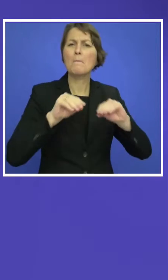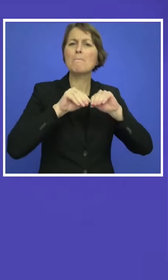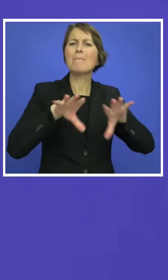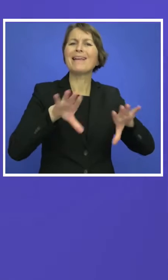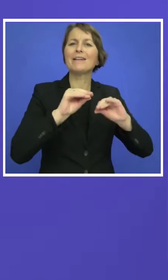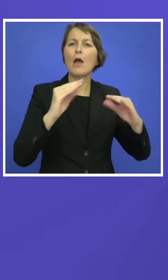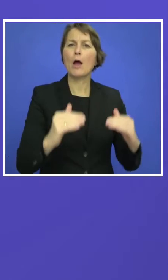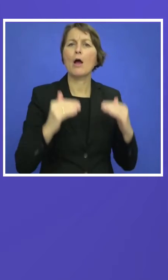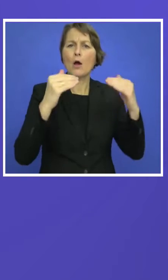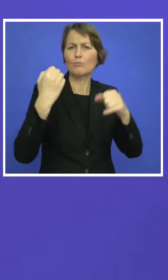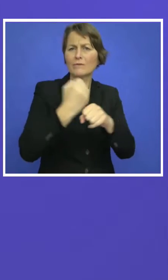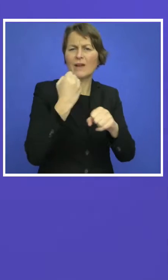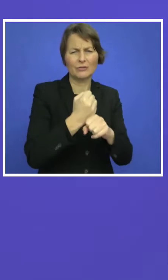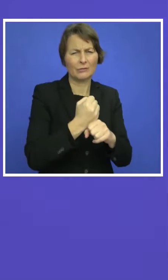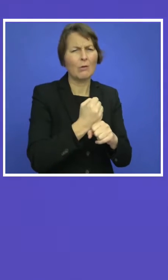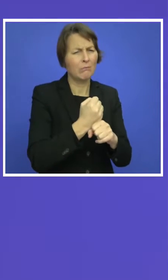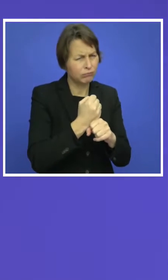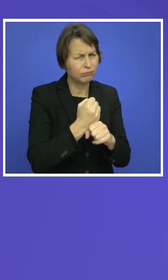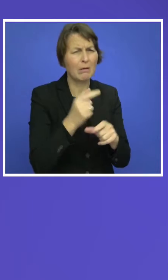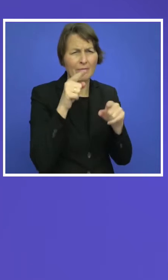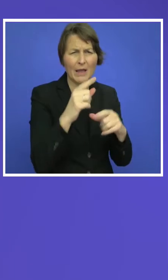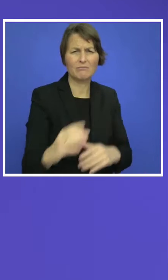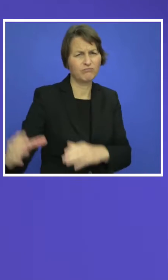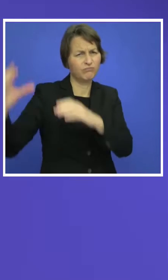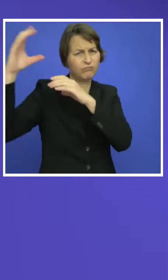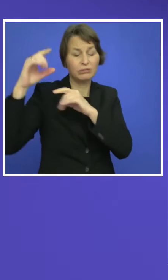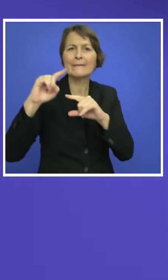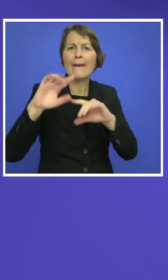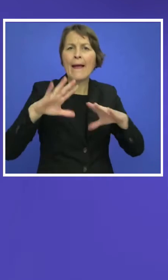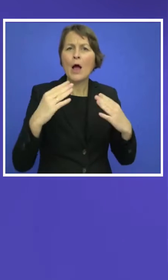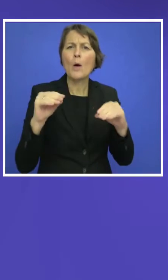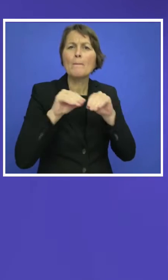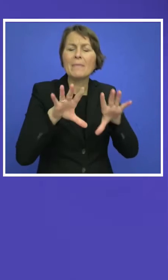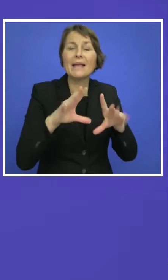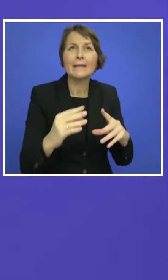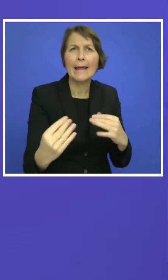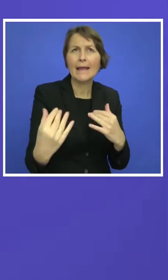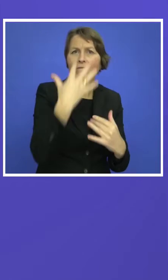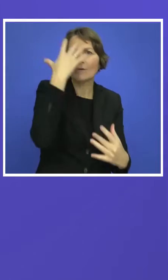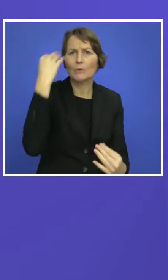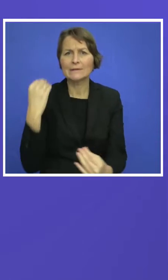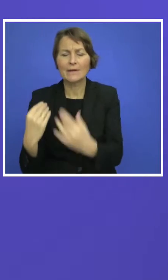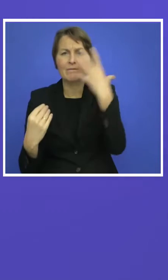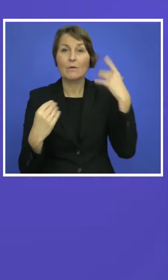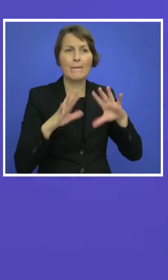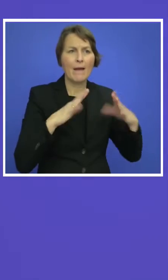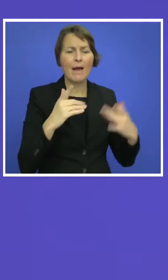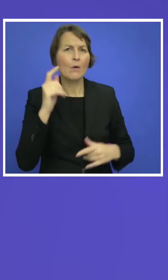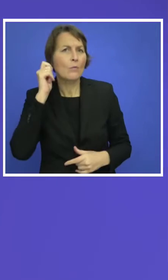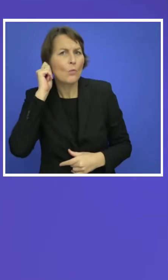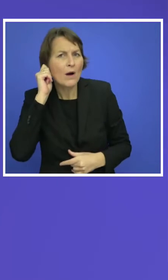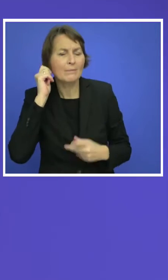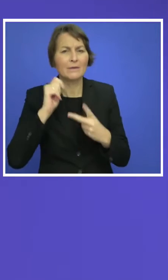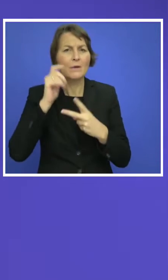still influence our perception of the roles of girls and women in society. Now, I don't want